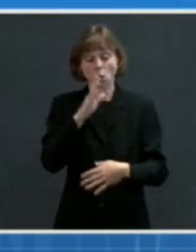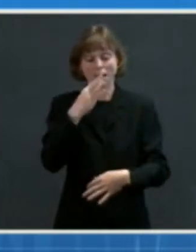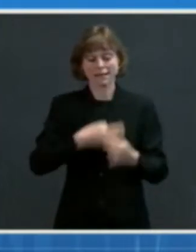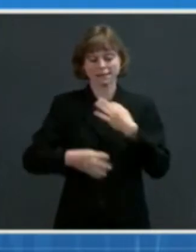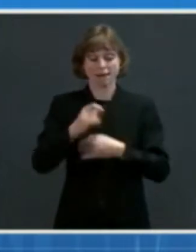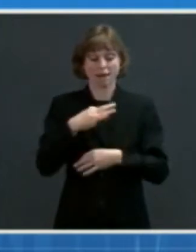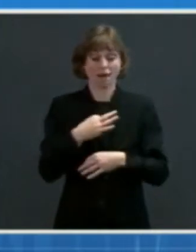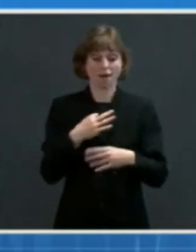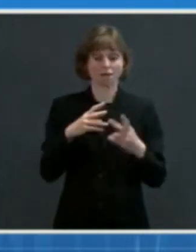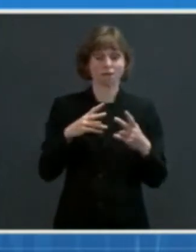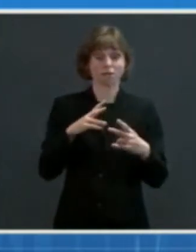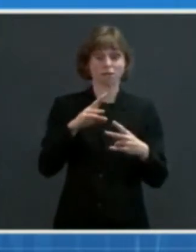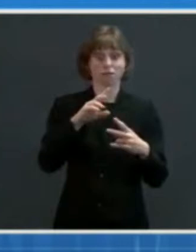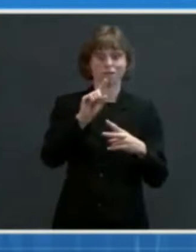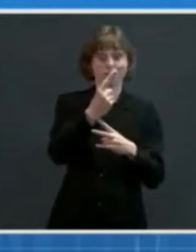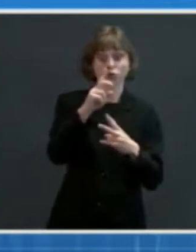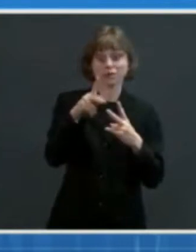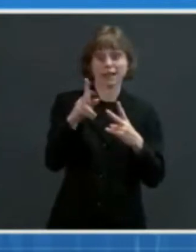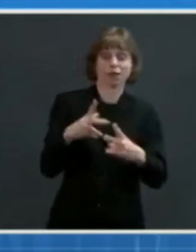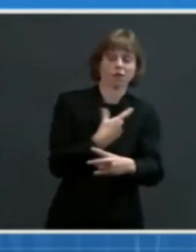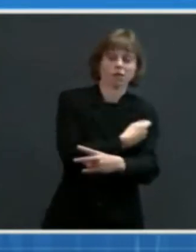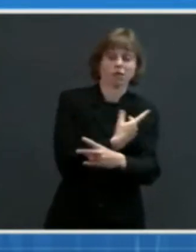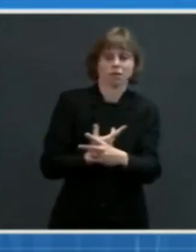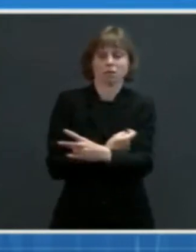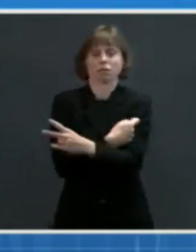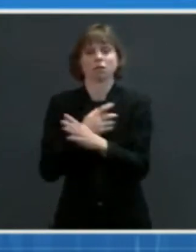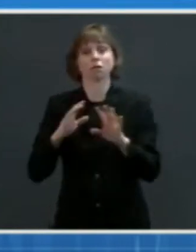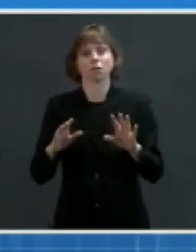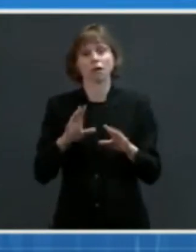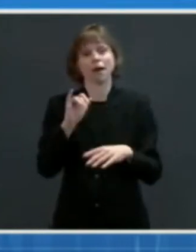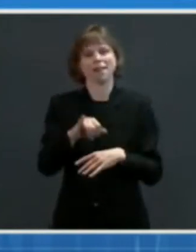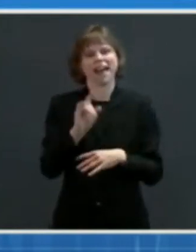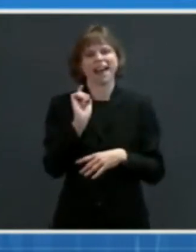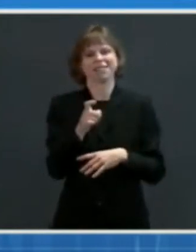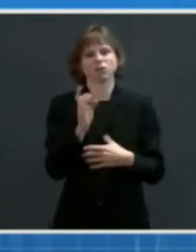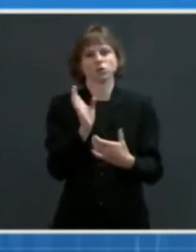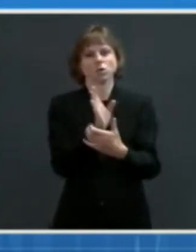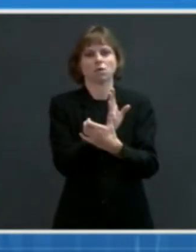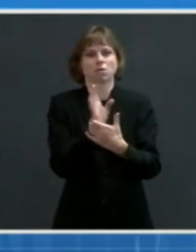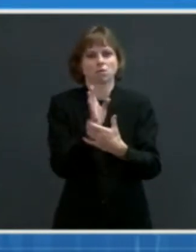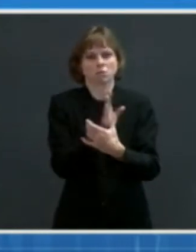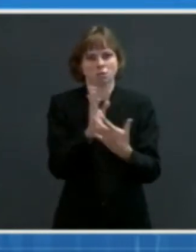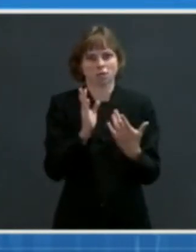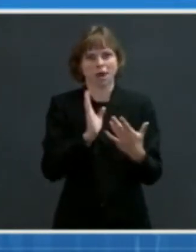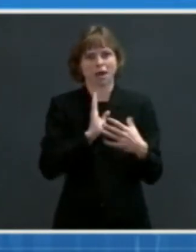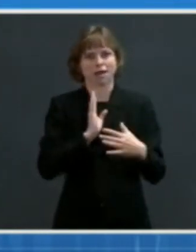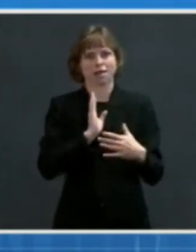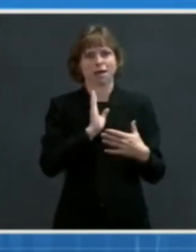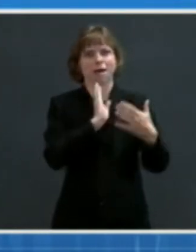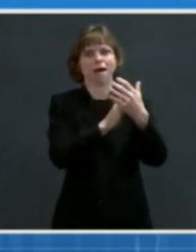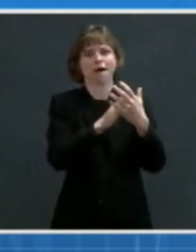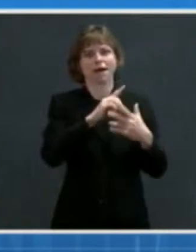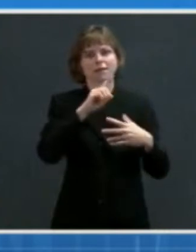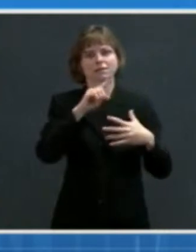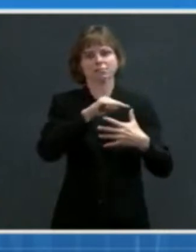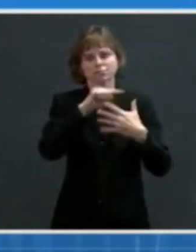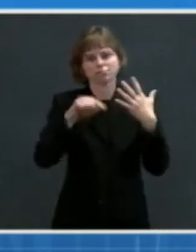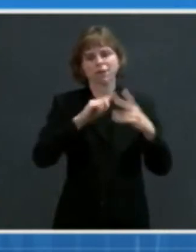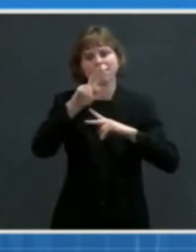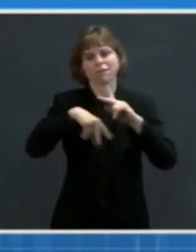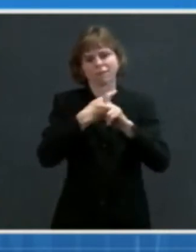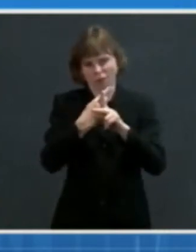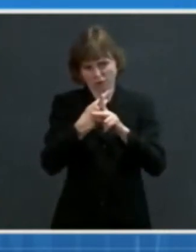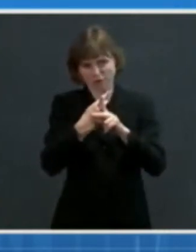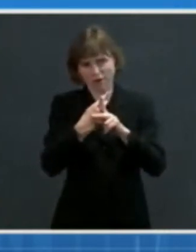up against the wild type, which gives you the cushion effect against variants that I mentioned just a few slides